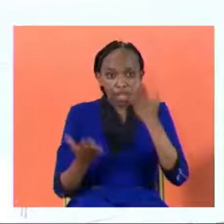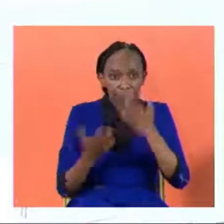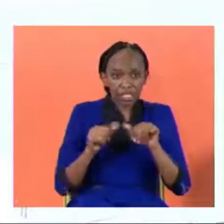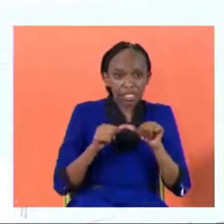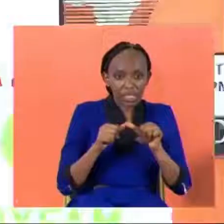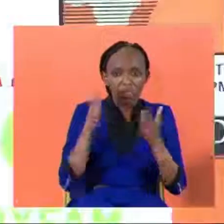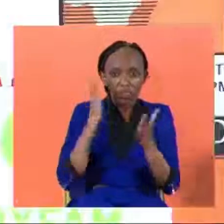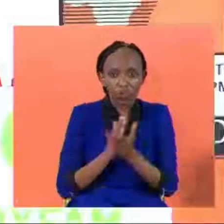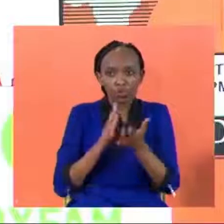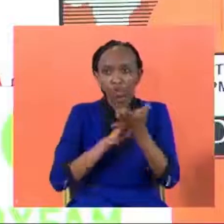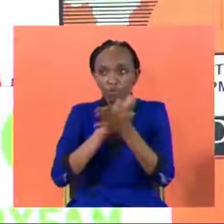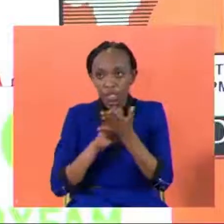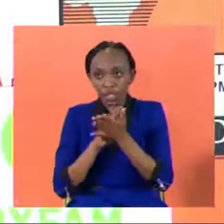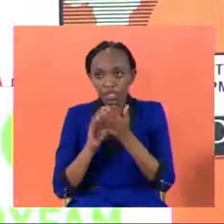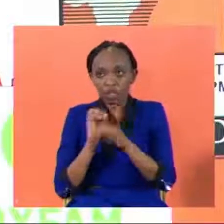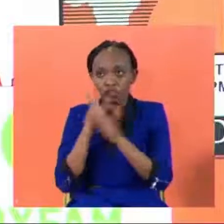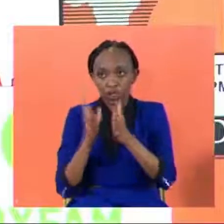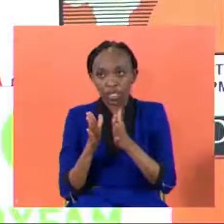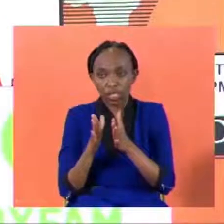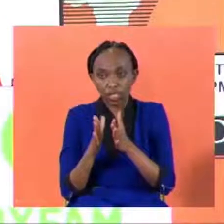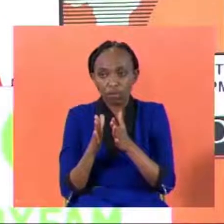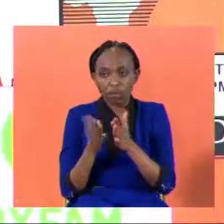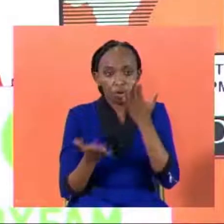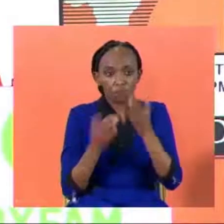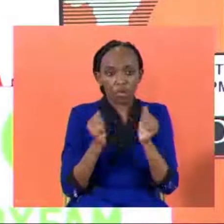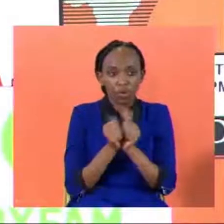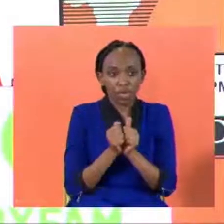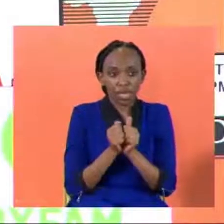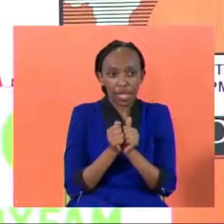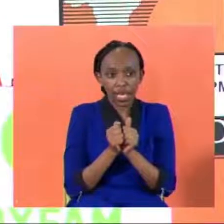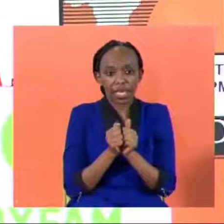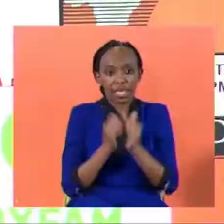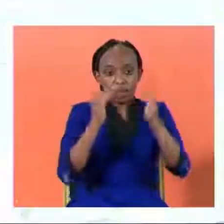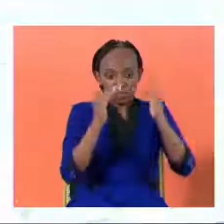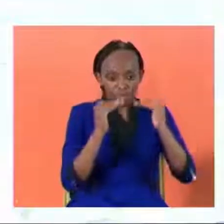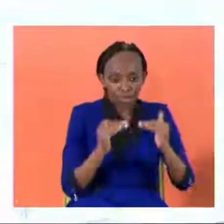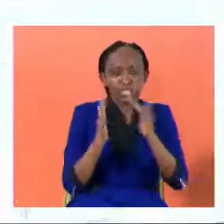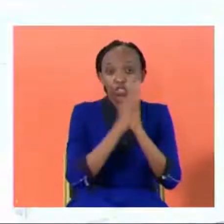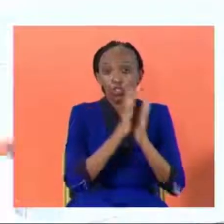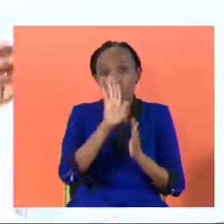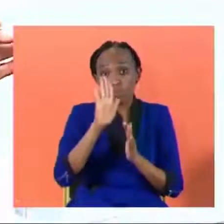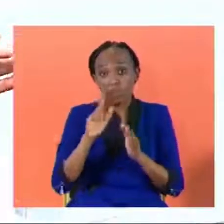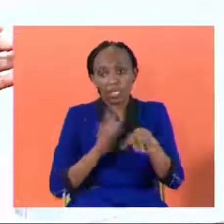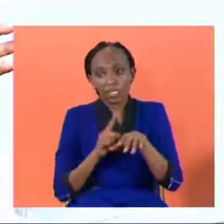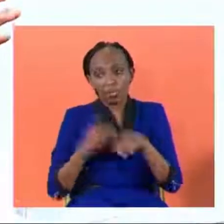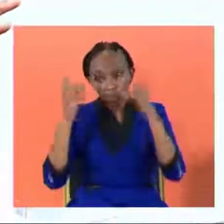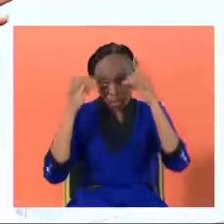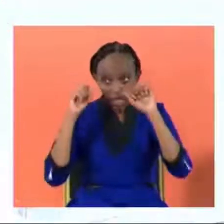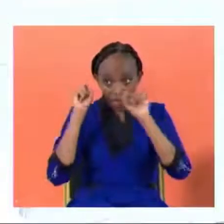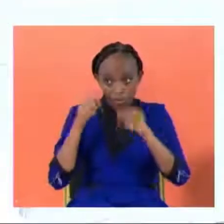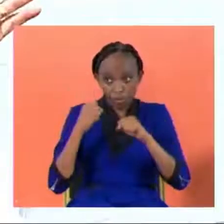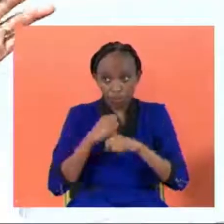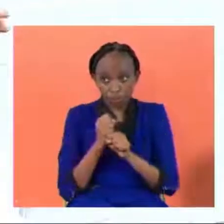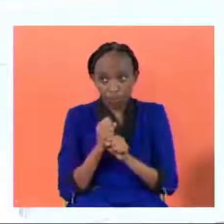the basics of journalism vis-a-vis dumbing down your story? Like, where do you decide, like, I can make